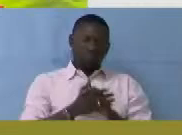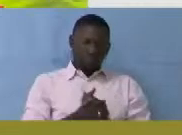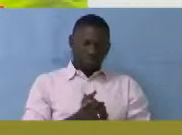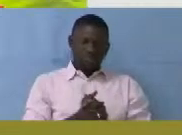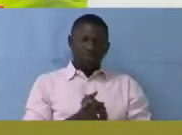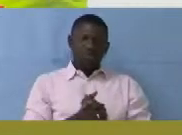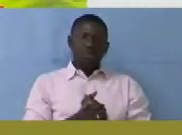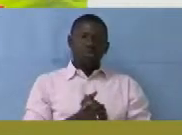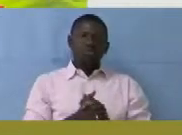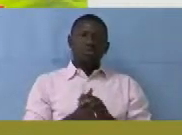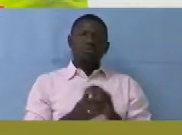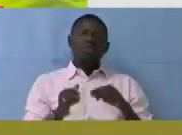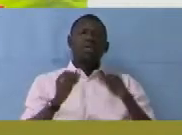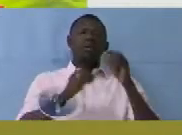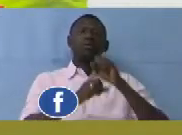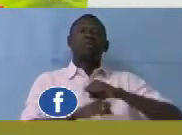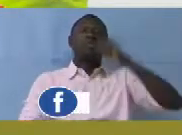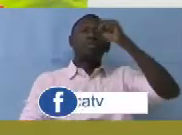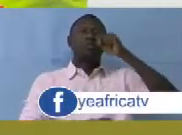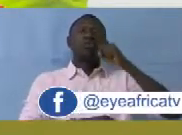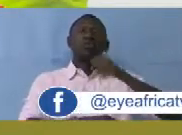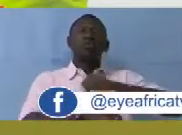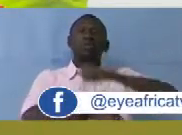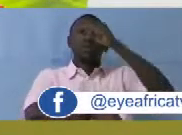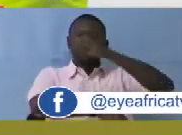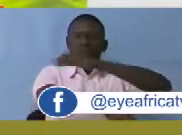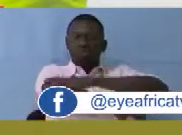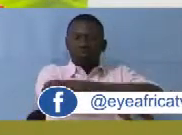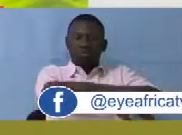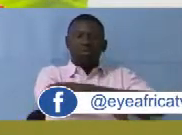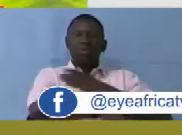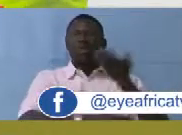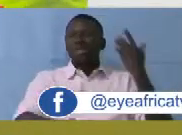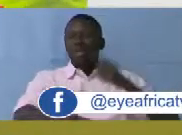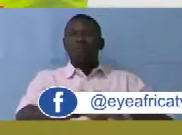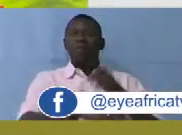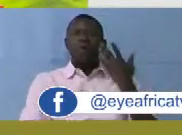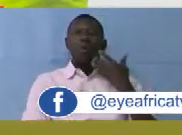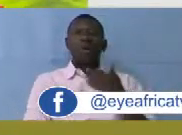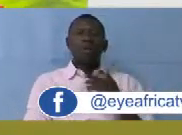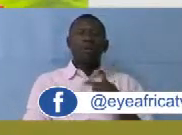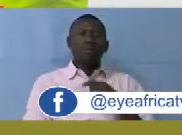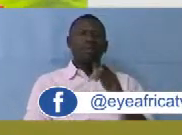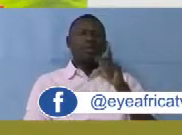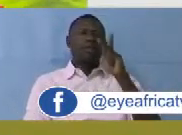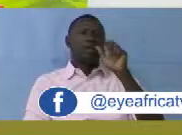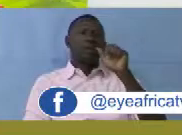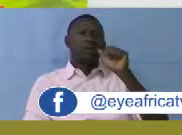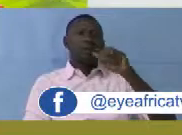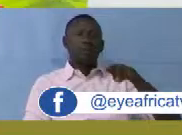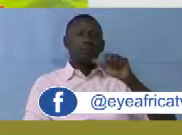The senior secondary school. Senior secondary karambu. When Kamawula Baji was there as principal.